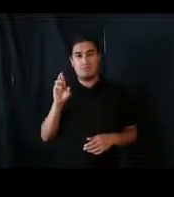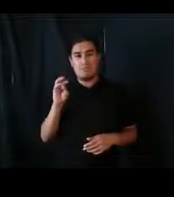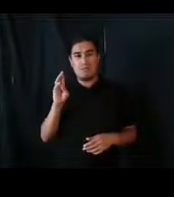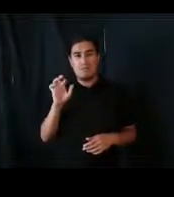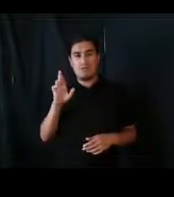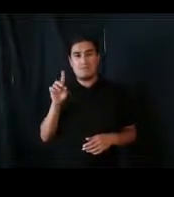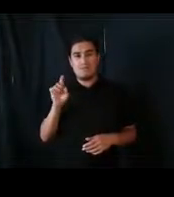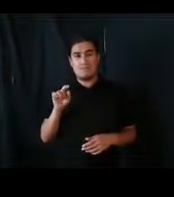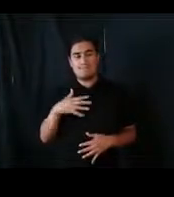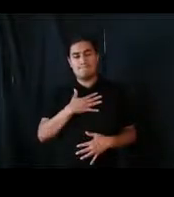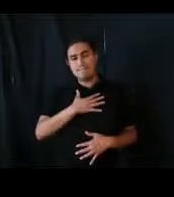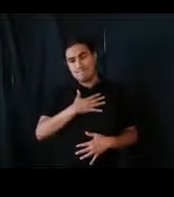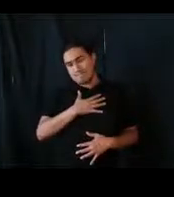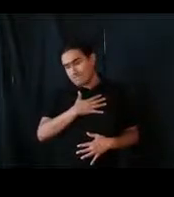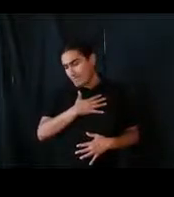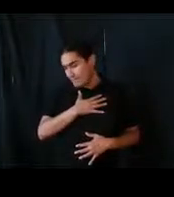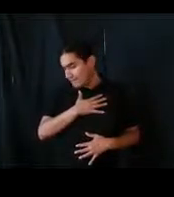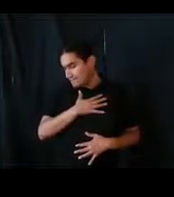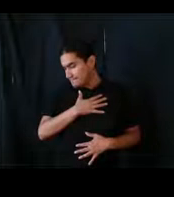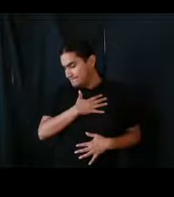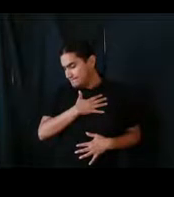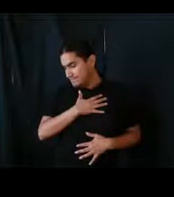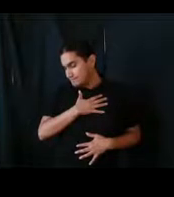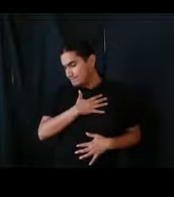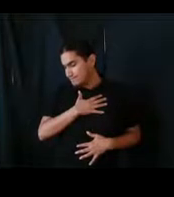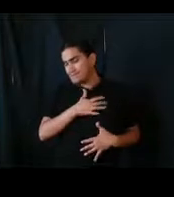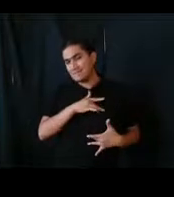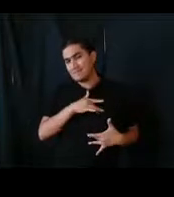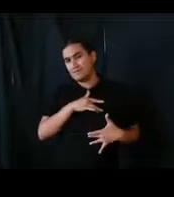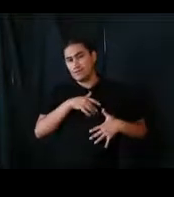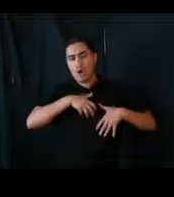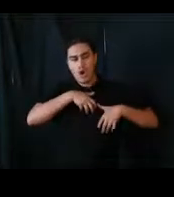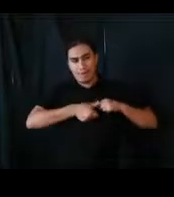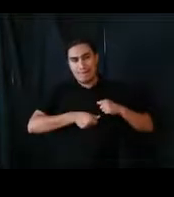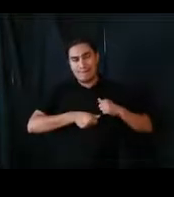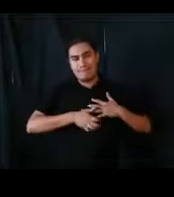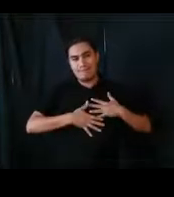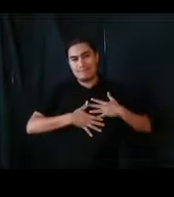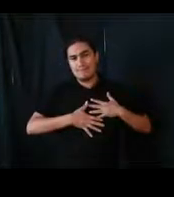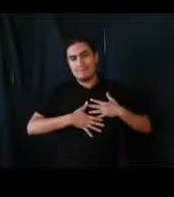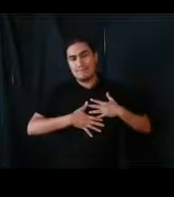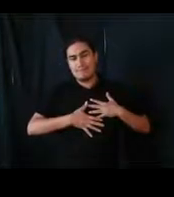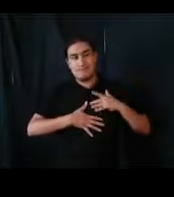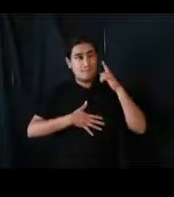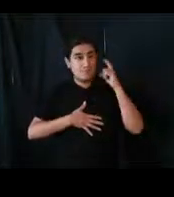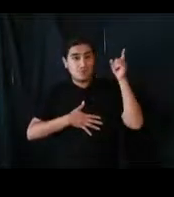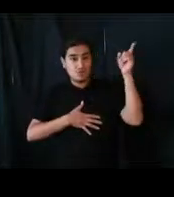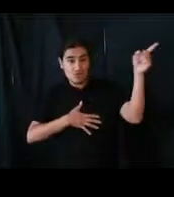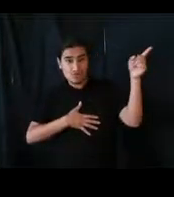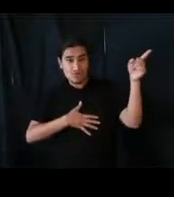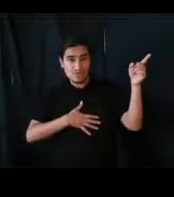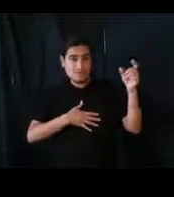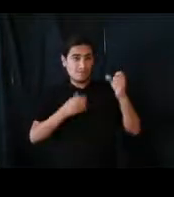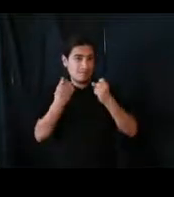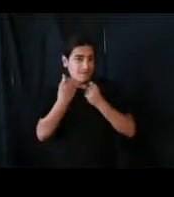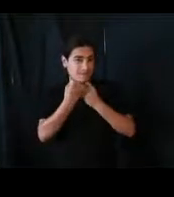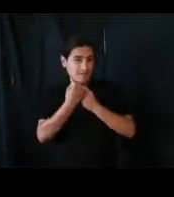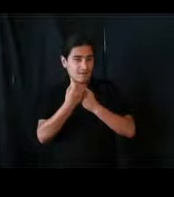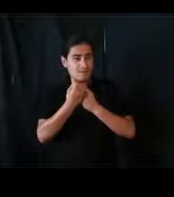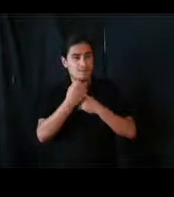um it's heartbreaking because not only did she advocate her career to